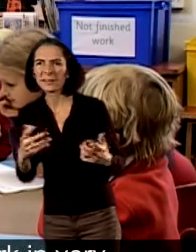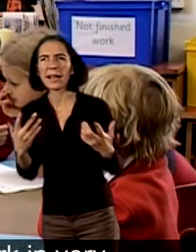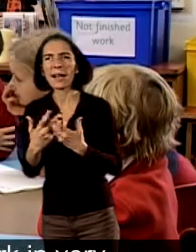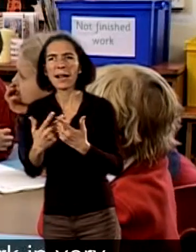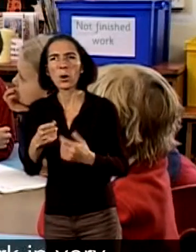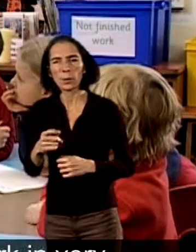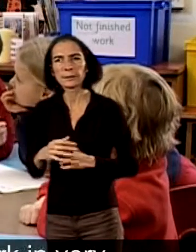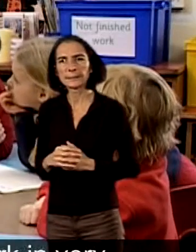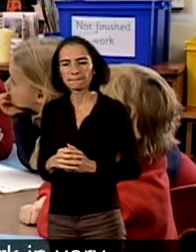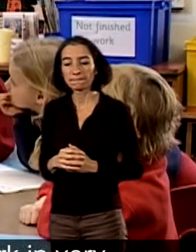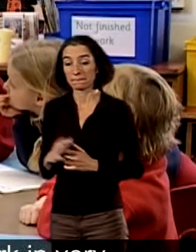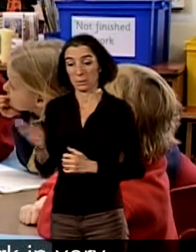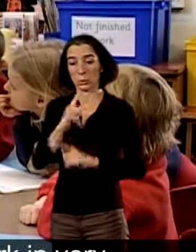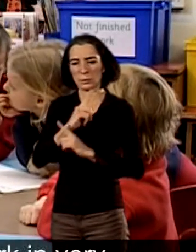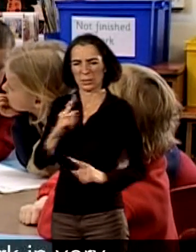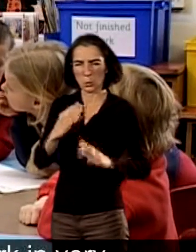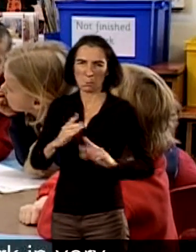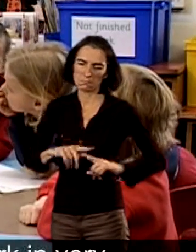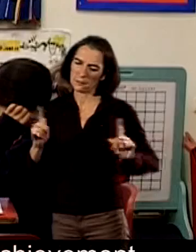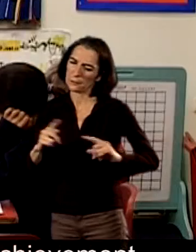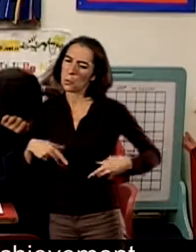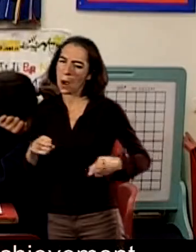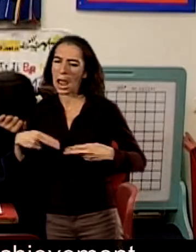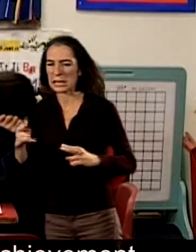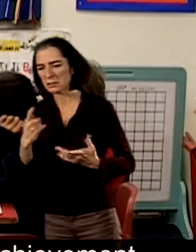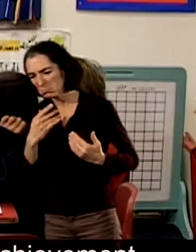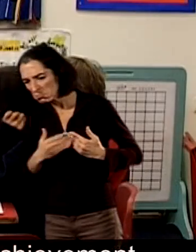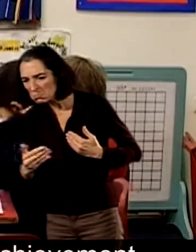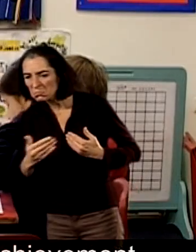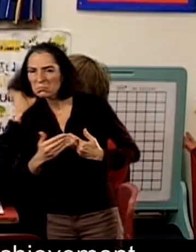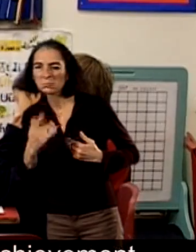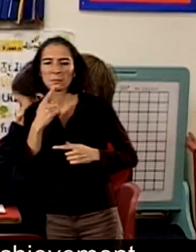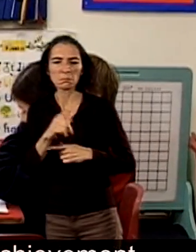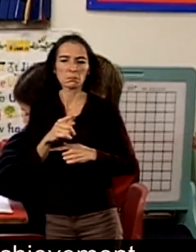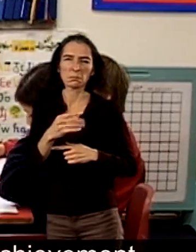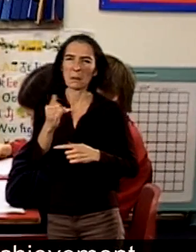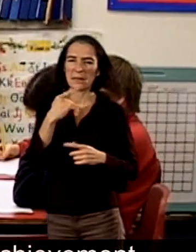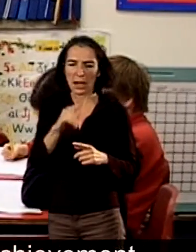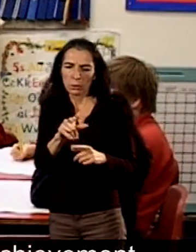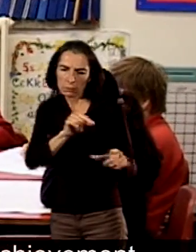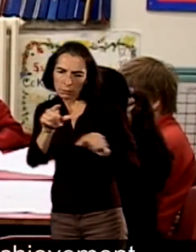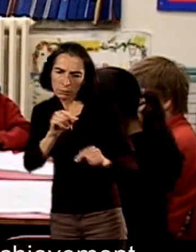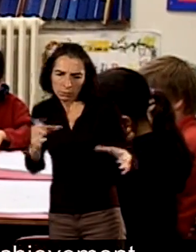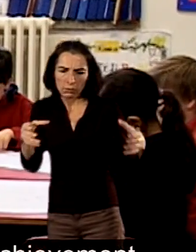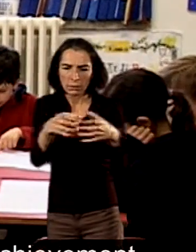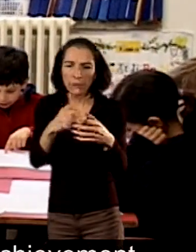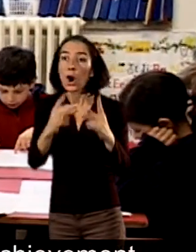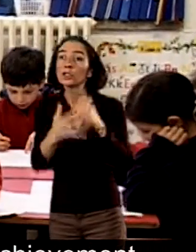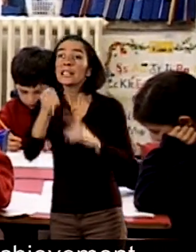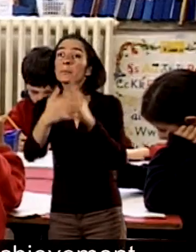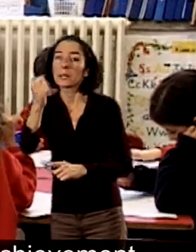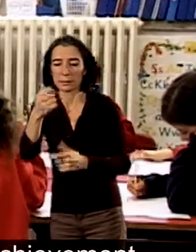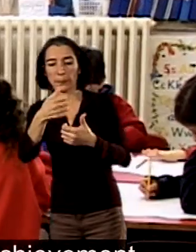that all the teachers here work in very different ways during the week. Sometimes they'll have children in achievement groups, sometimes they'll have